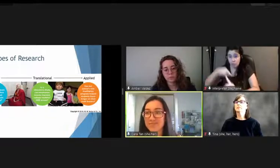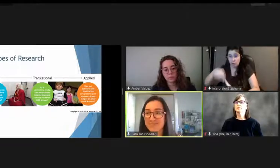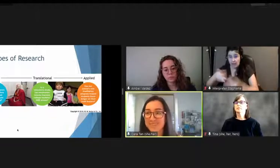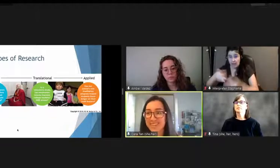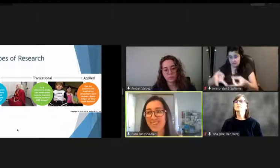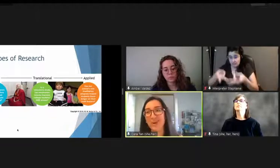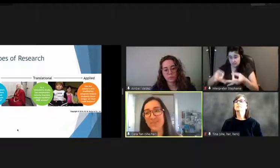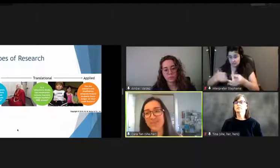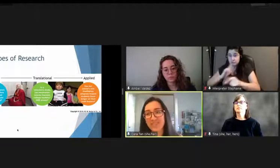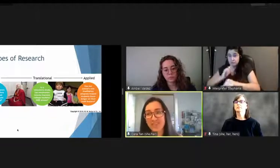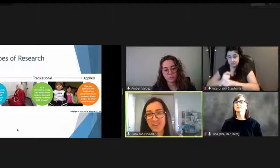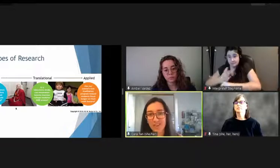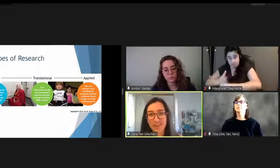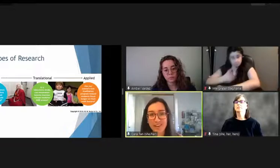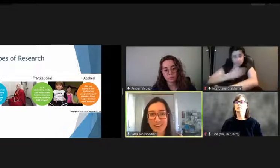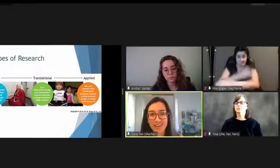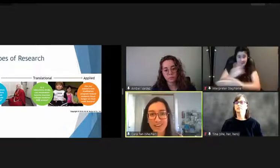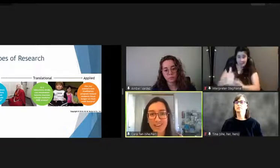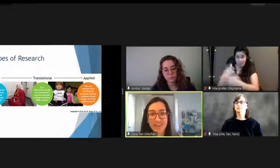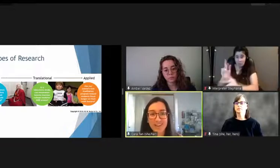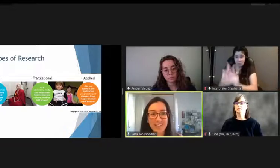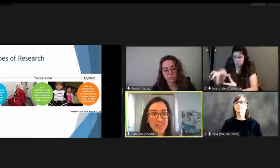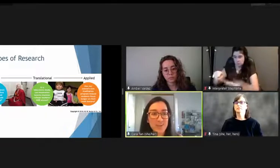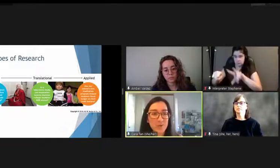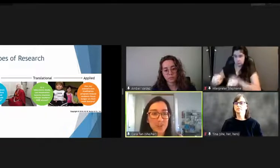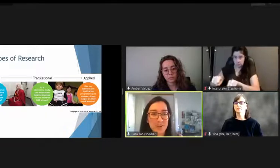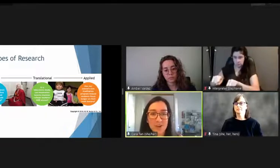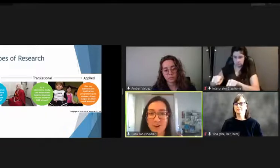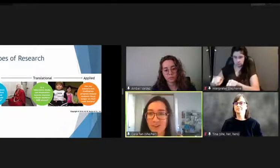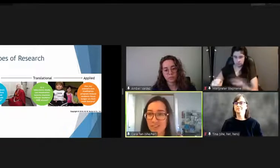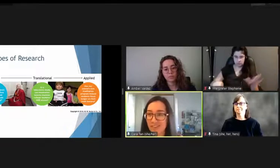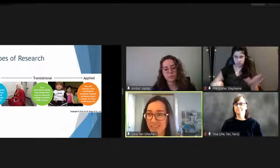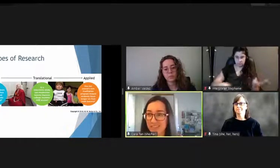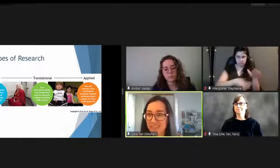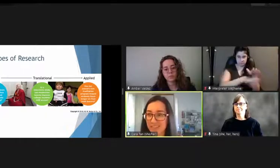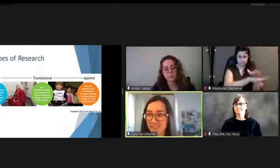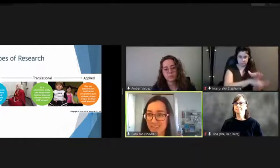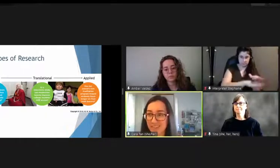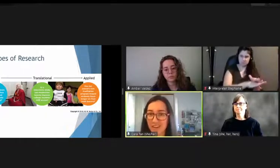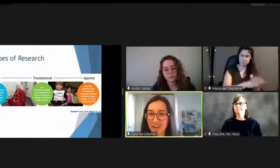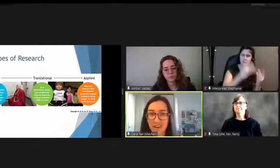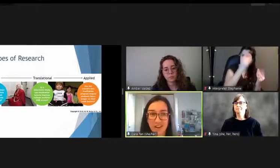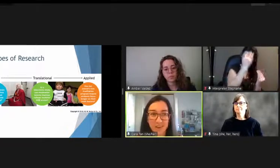Right? Okay, so does anyone have any questions on this?